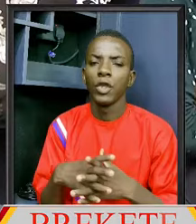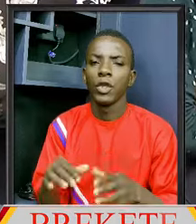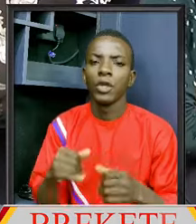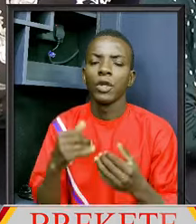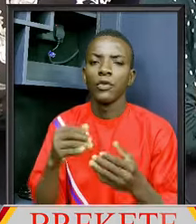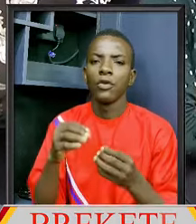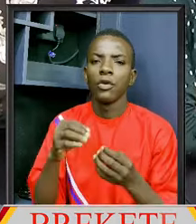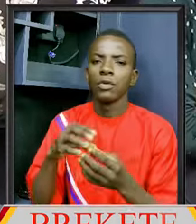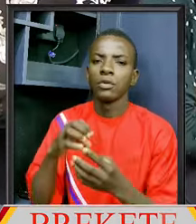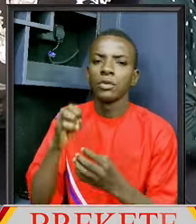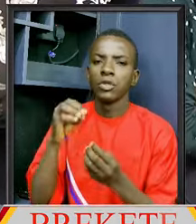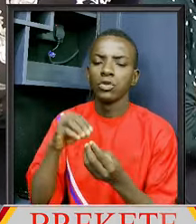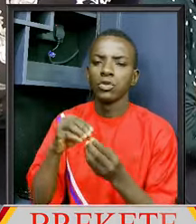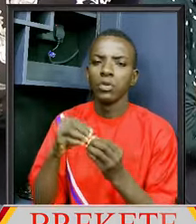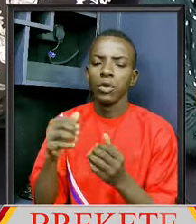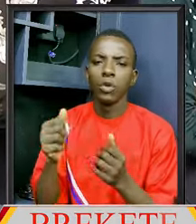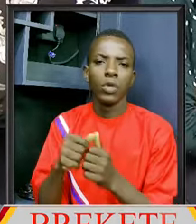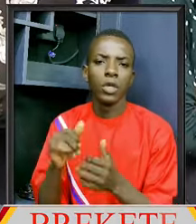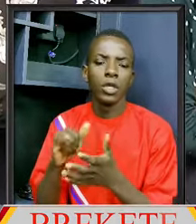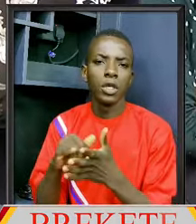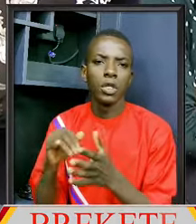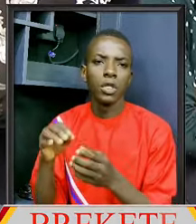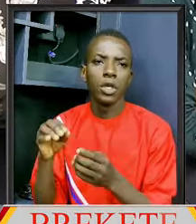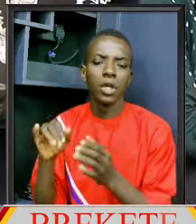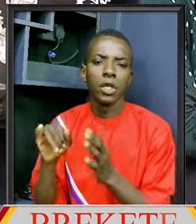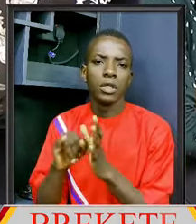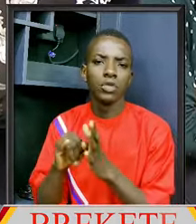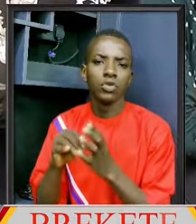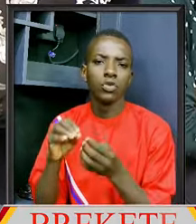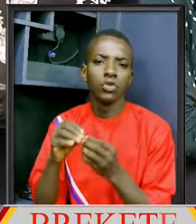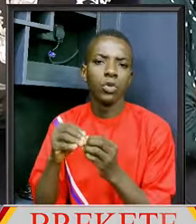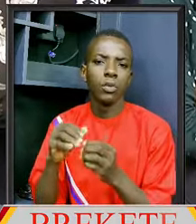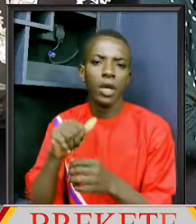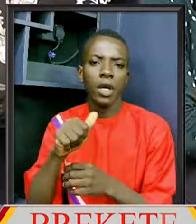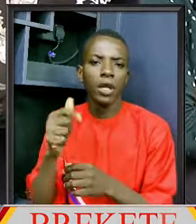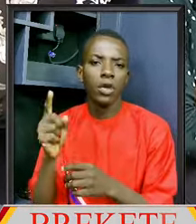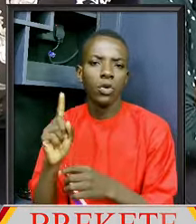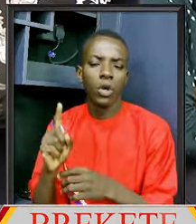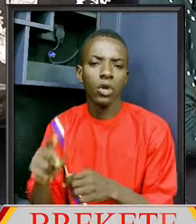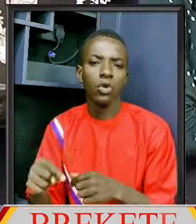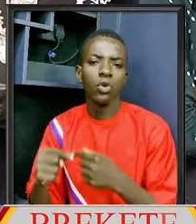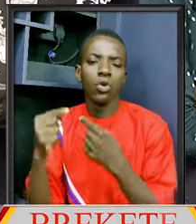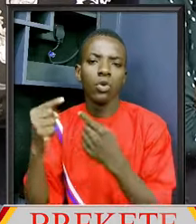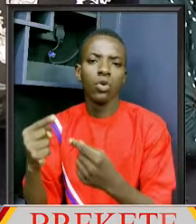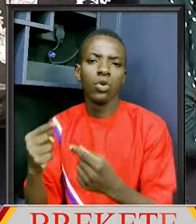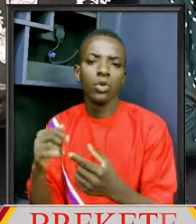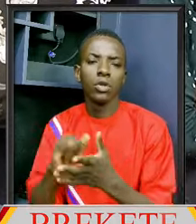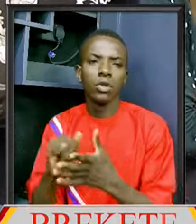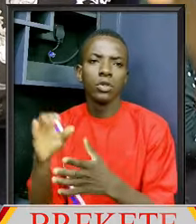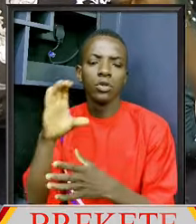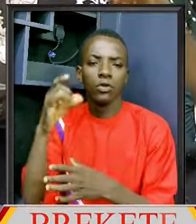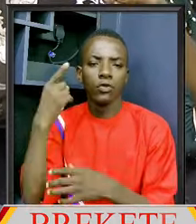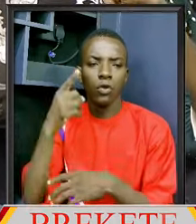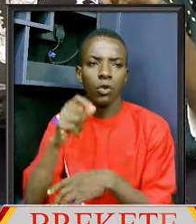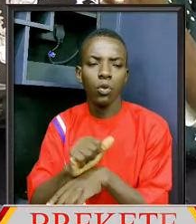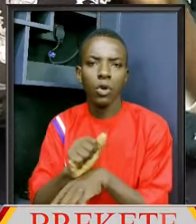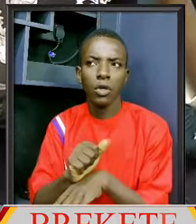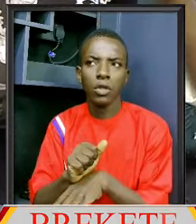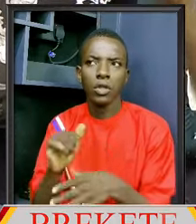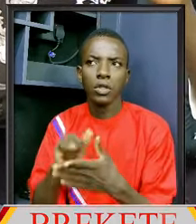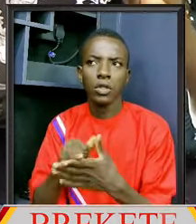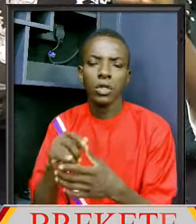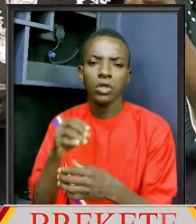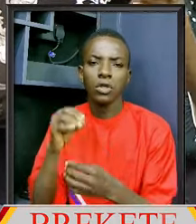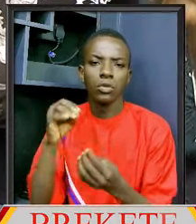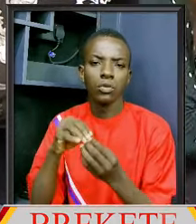Give you unique number. With that your unique number, anywhere you go, say you they look for work, that